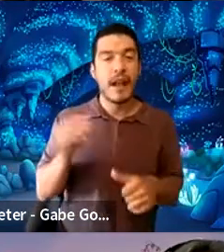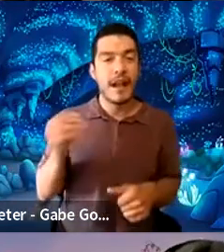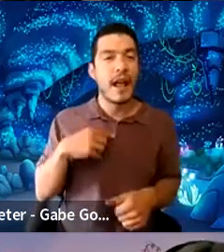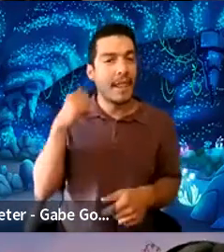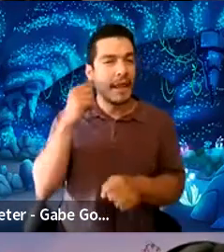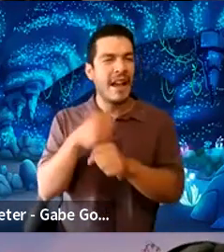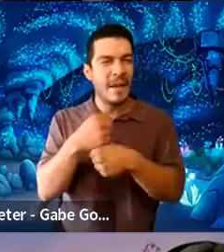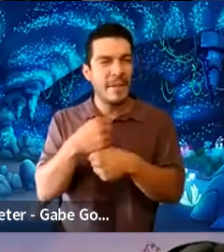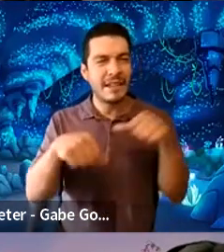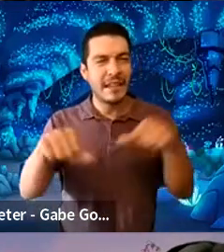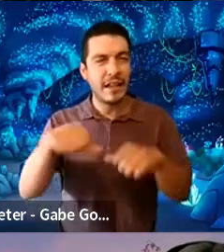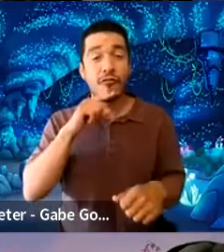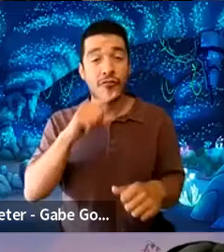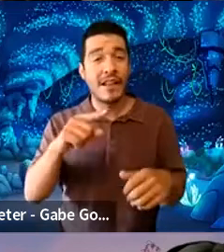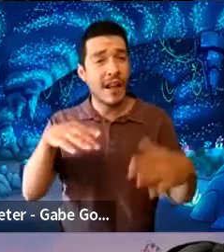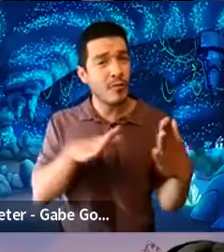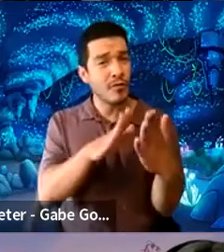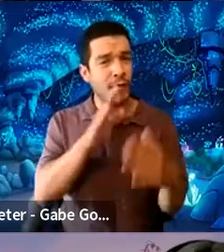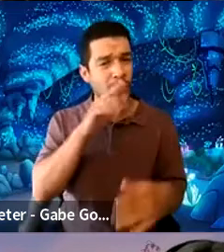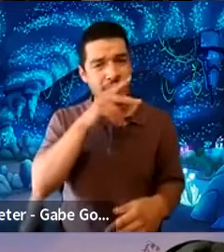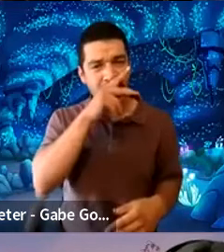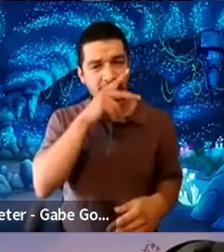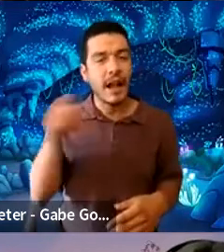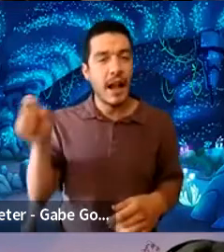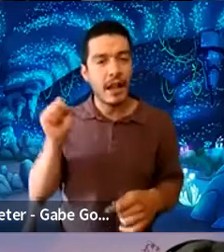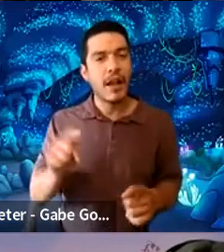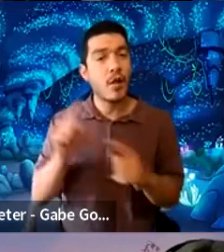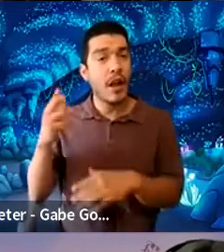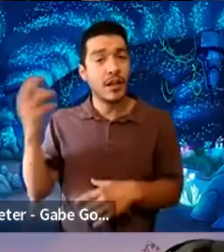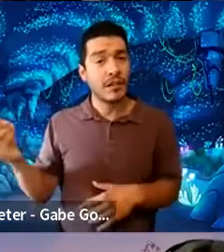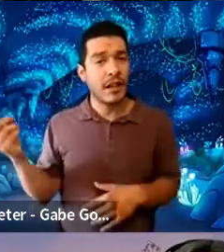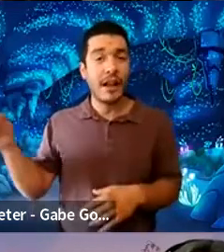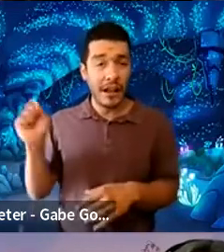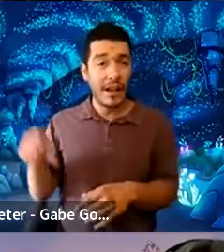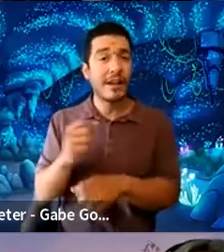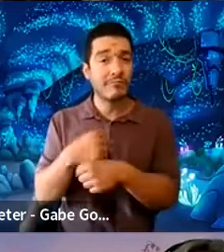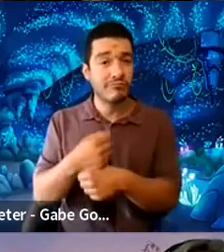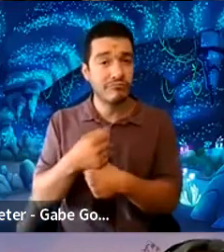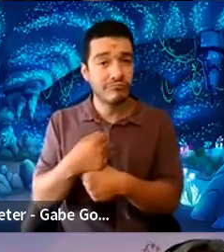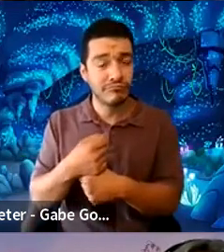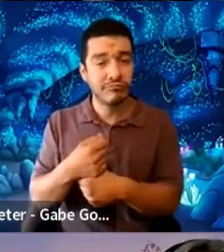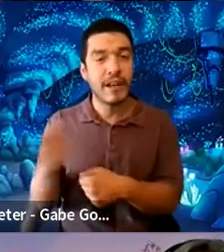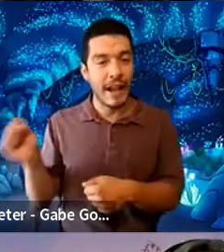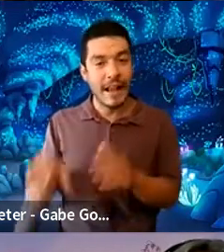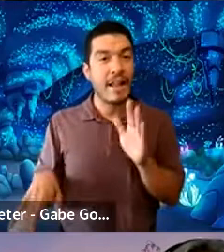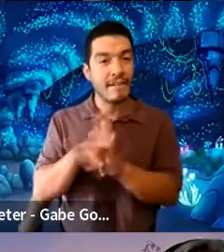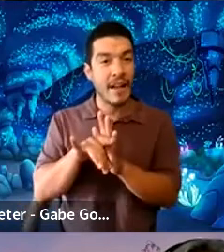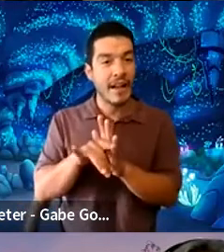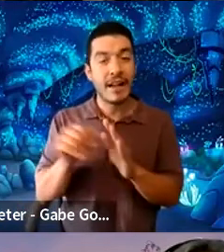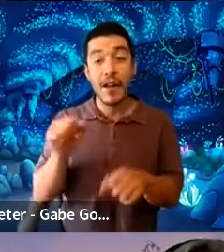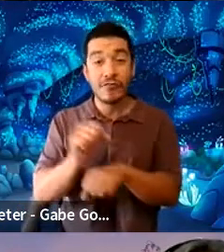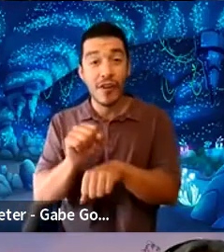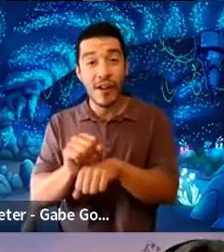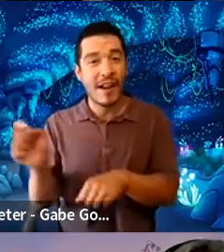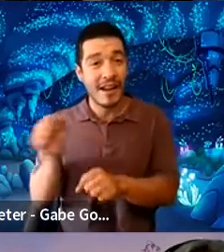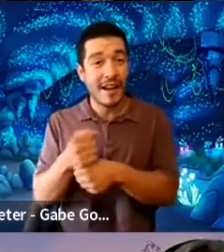it makes science really approachable for kids, because they can go outside, they can find a stick and a rock, and